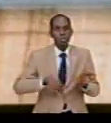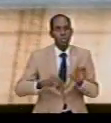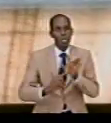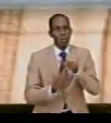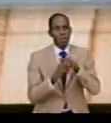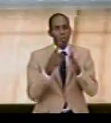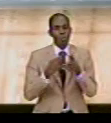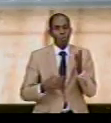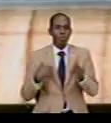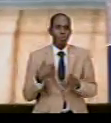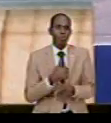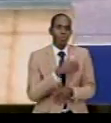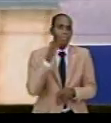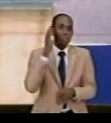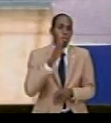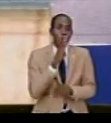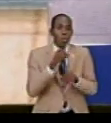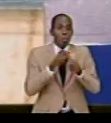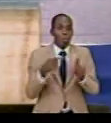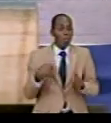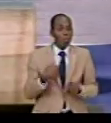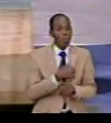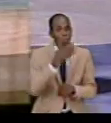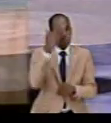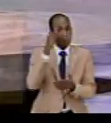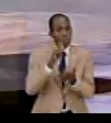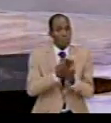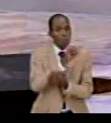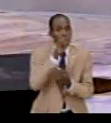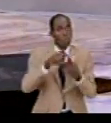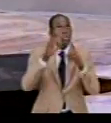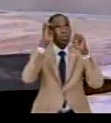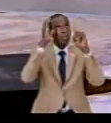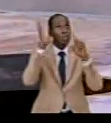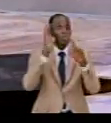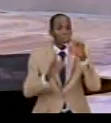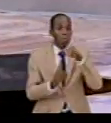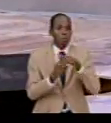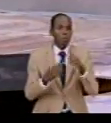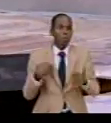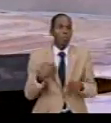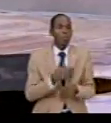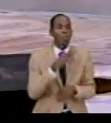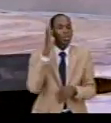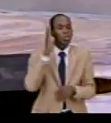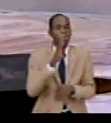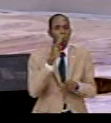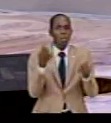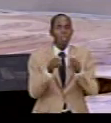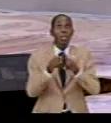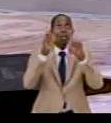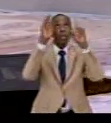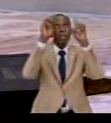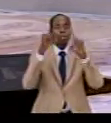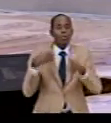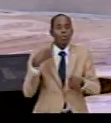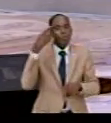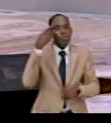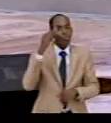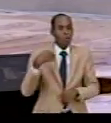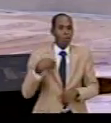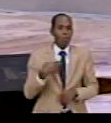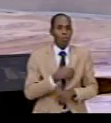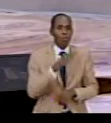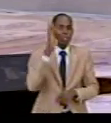we know that when he shall appear, we shall be like him, for we shall see